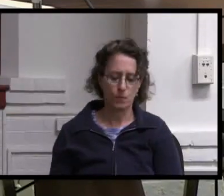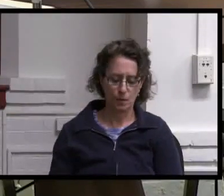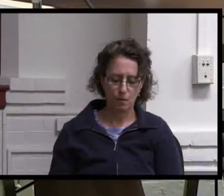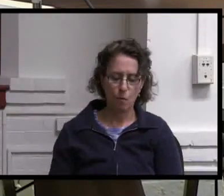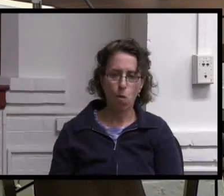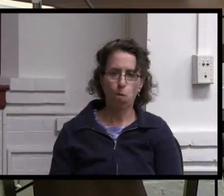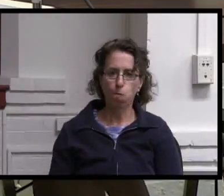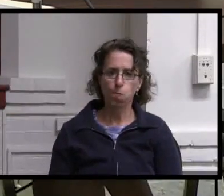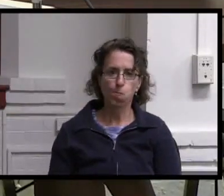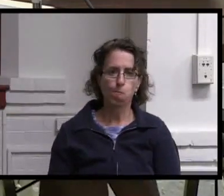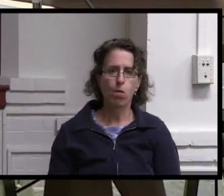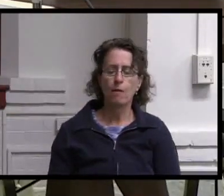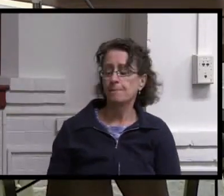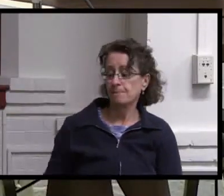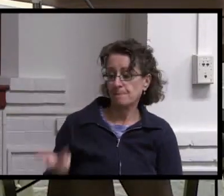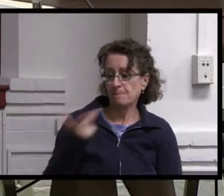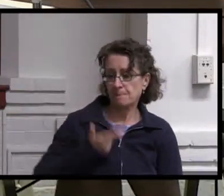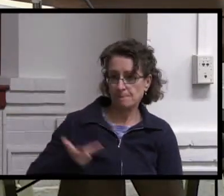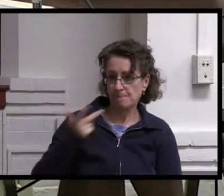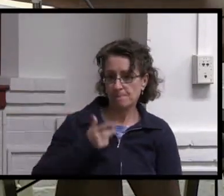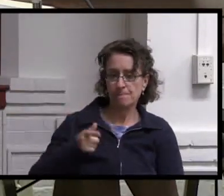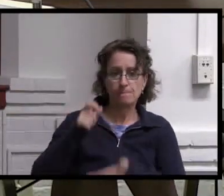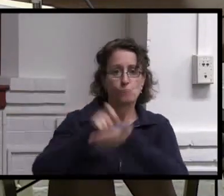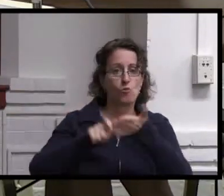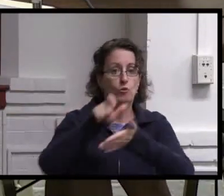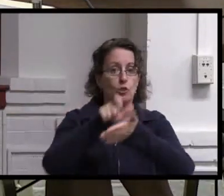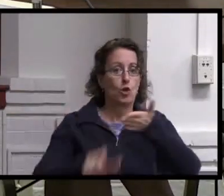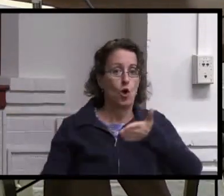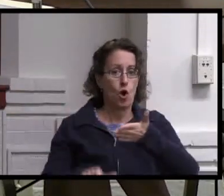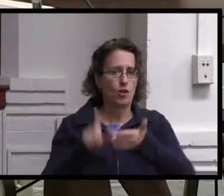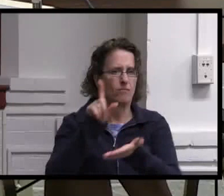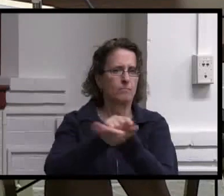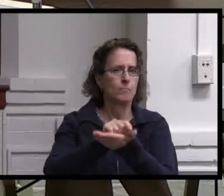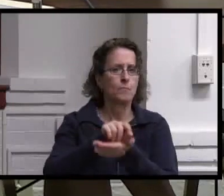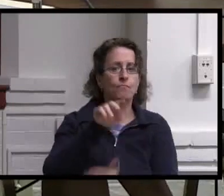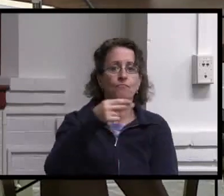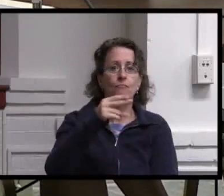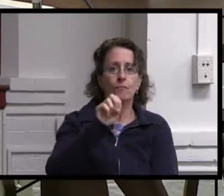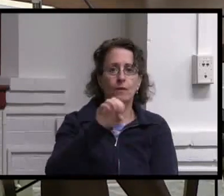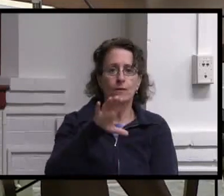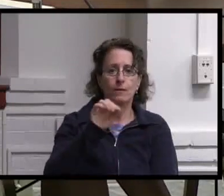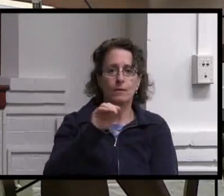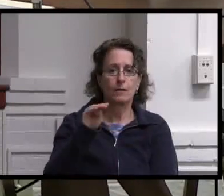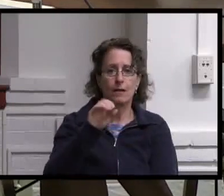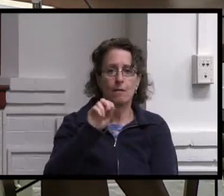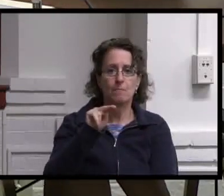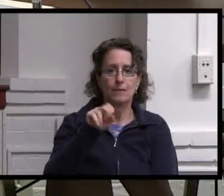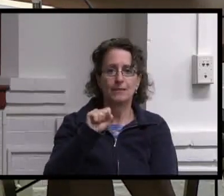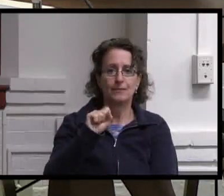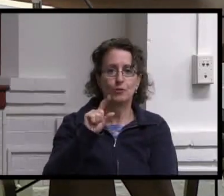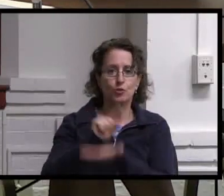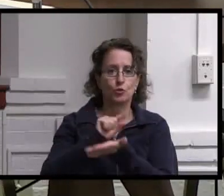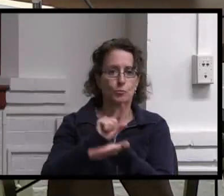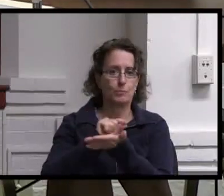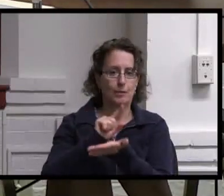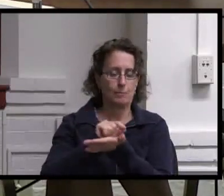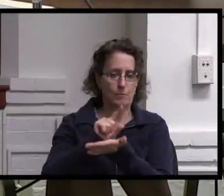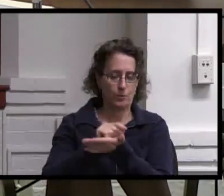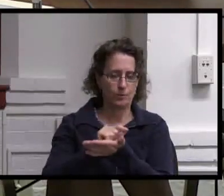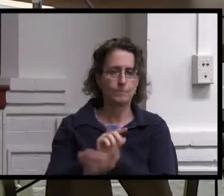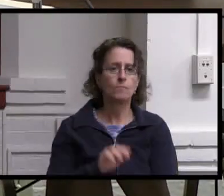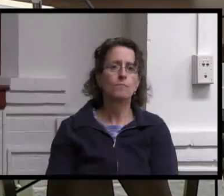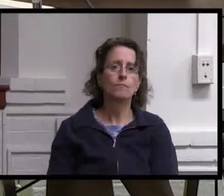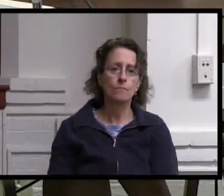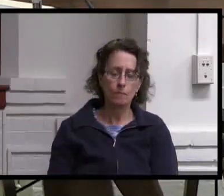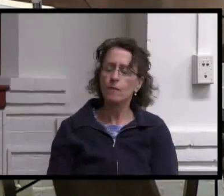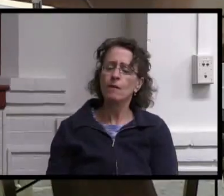us authored an article that was in the Commons, and it was just serendipitously followed a